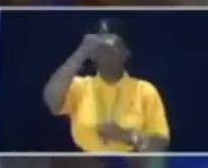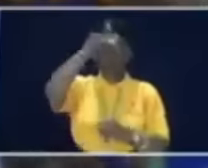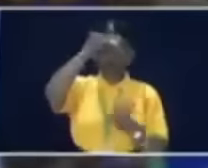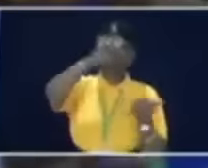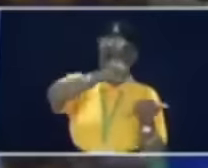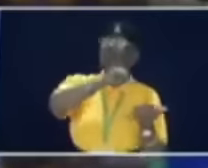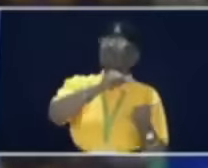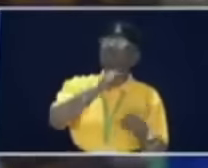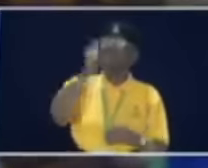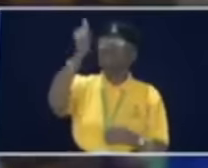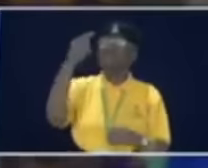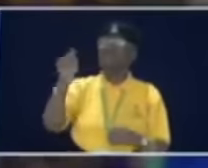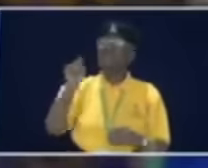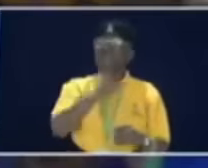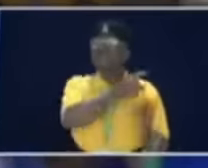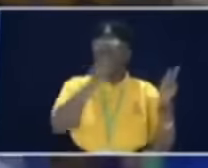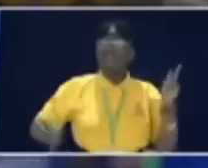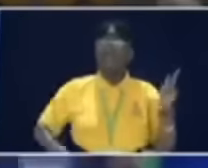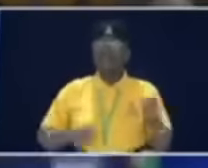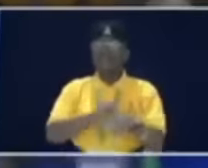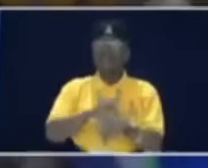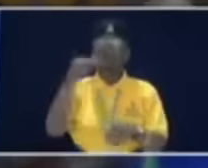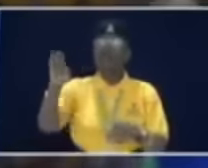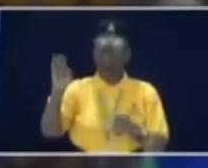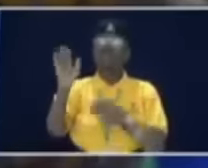the kingdom of God suffered violence.